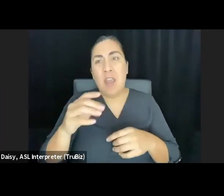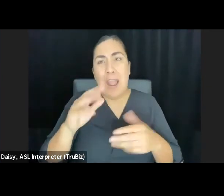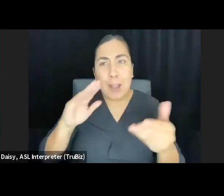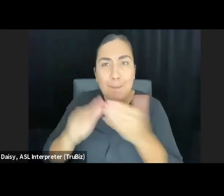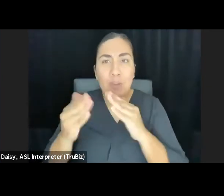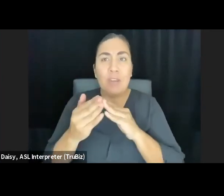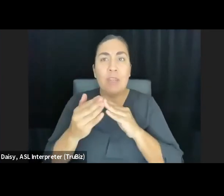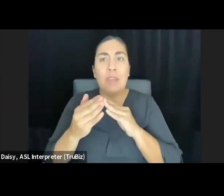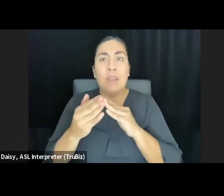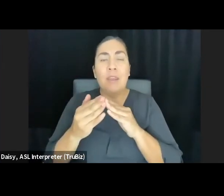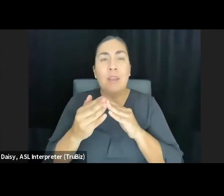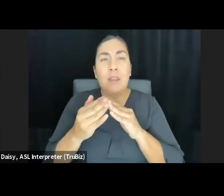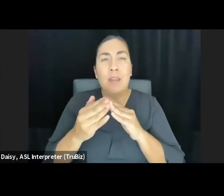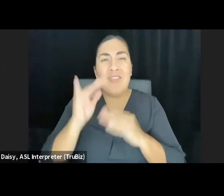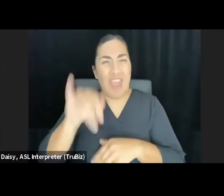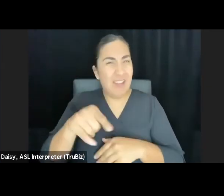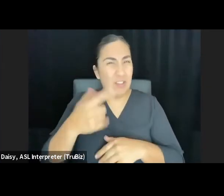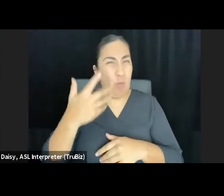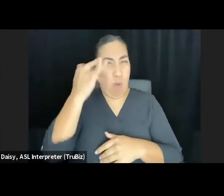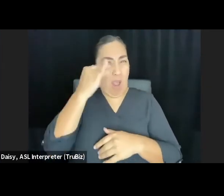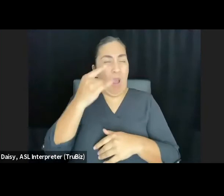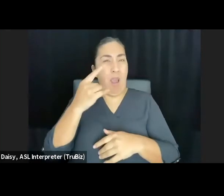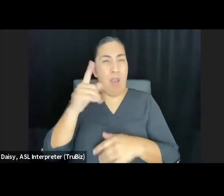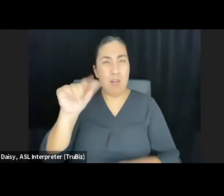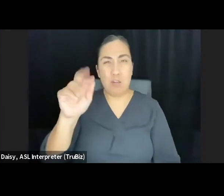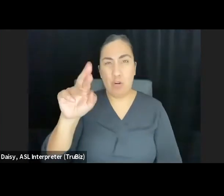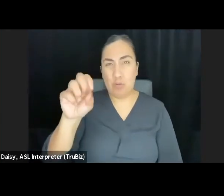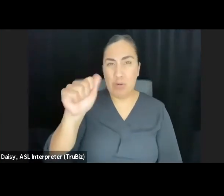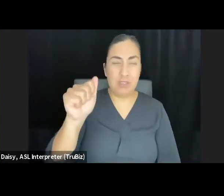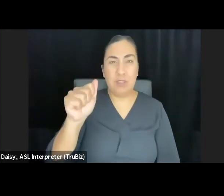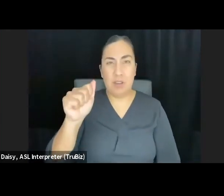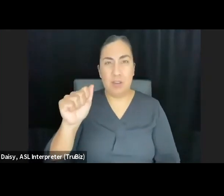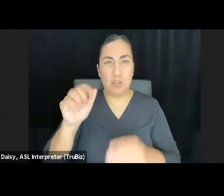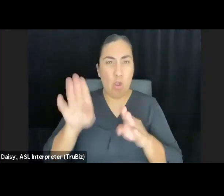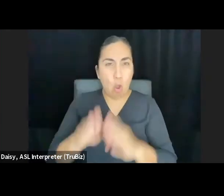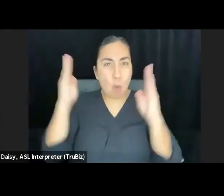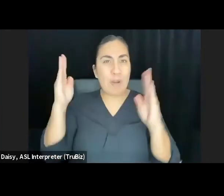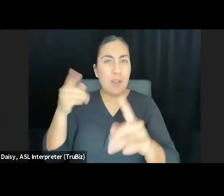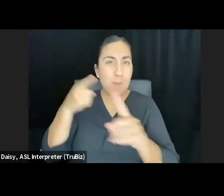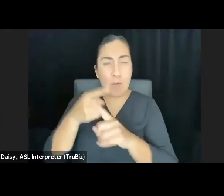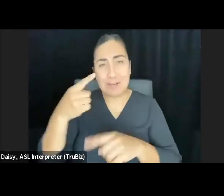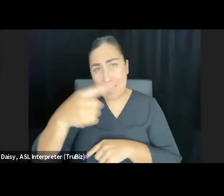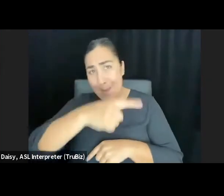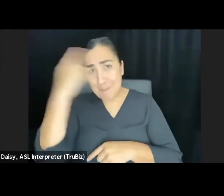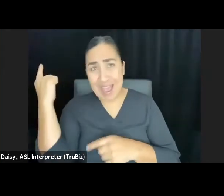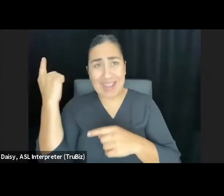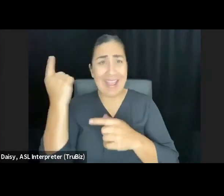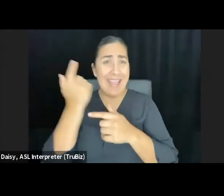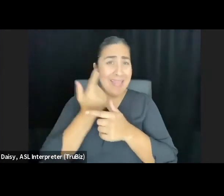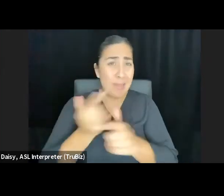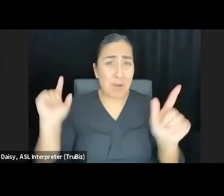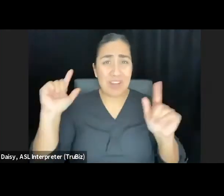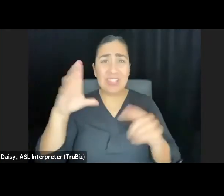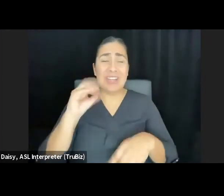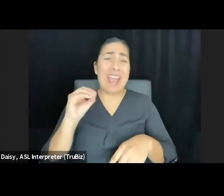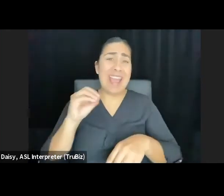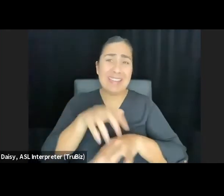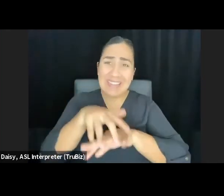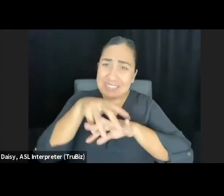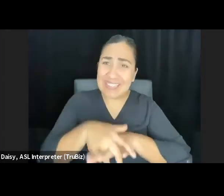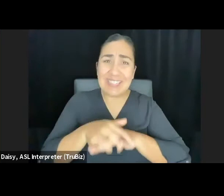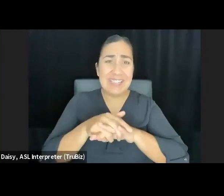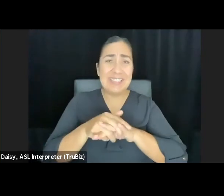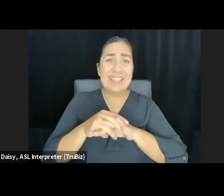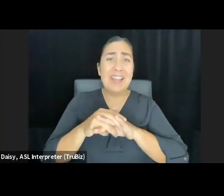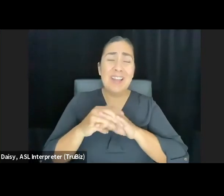to Larissa's opening point, like Black liberation and Indigenous sovereignty, those things are like bound together. And it's